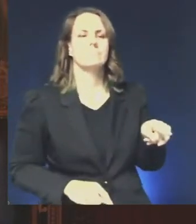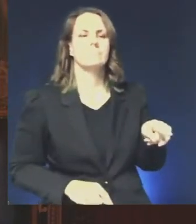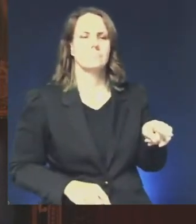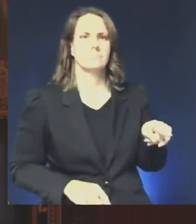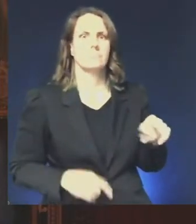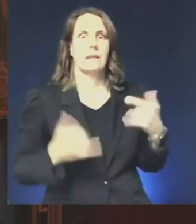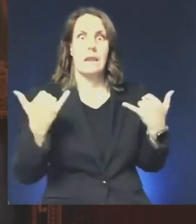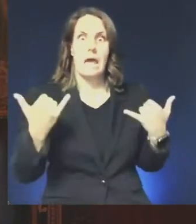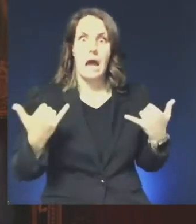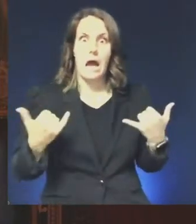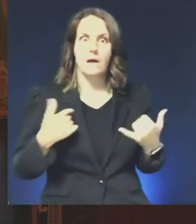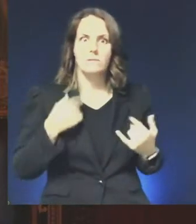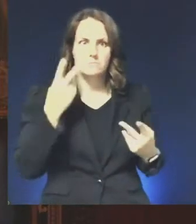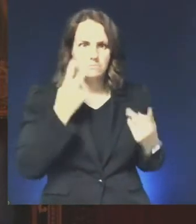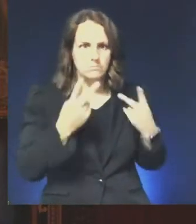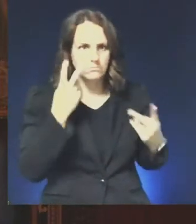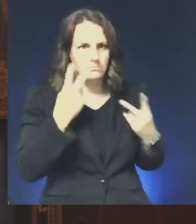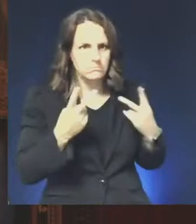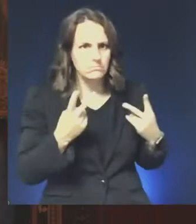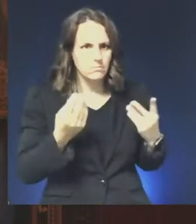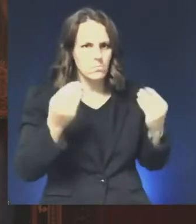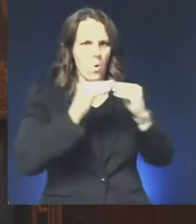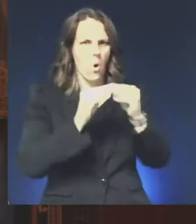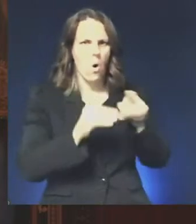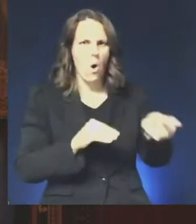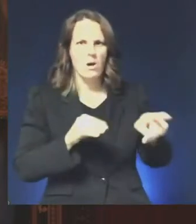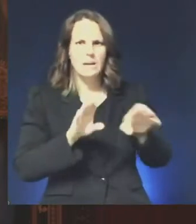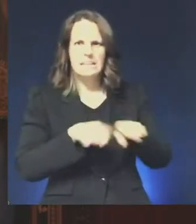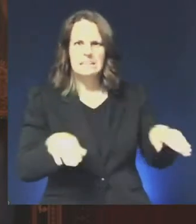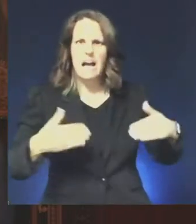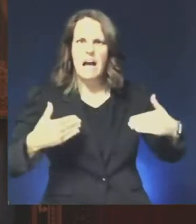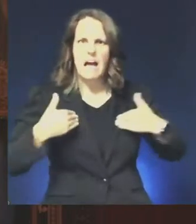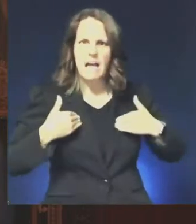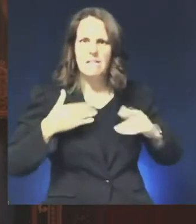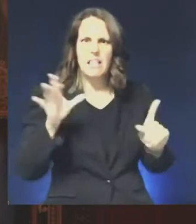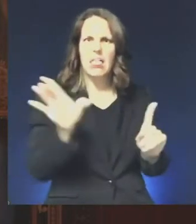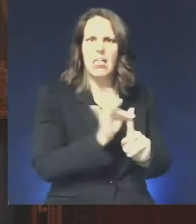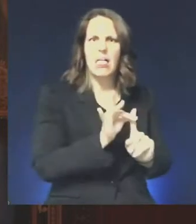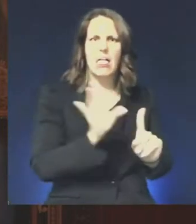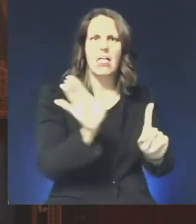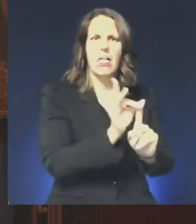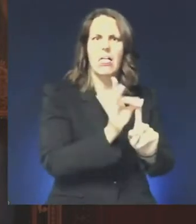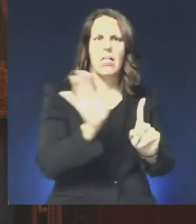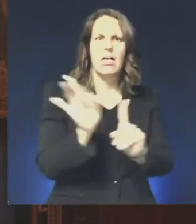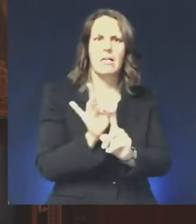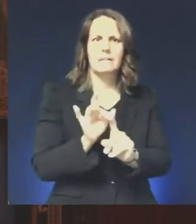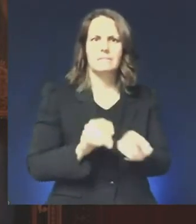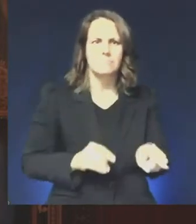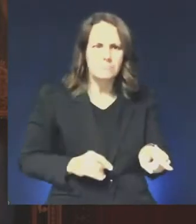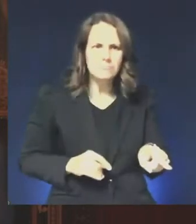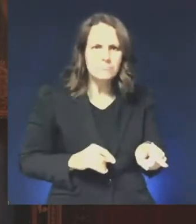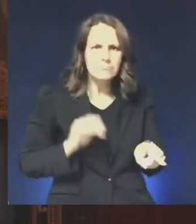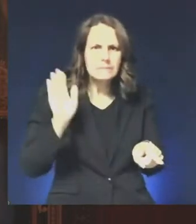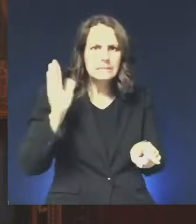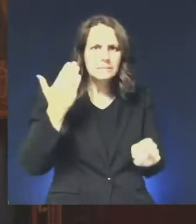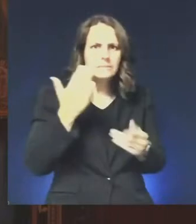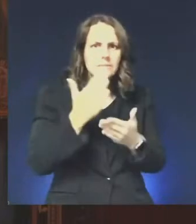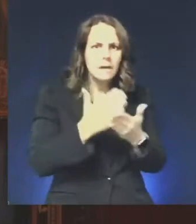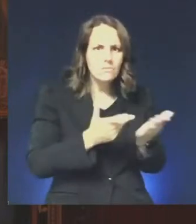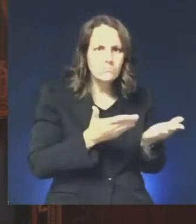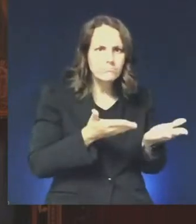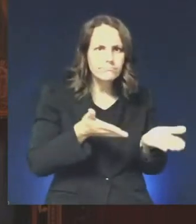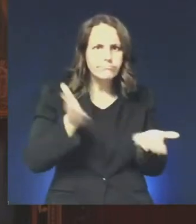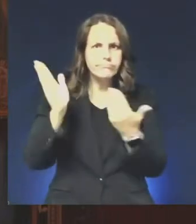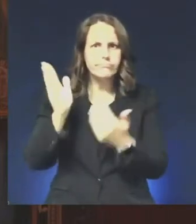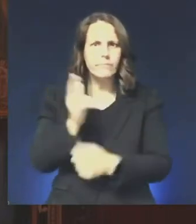to pediatric intensive care units being much fuller than they typically are at this time of year. So the big concern